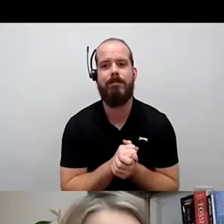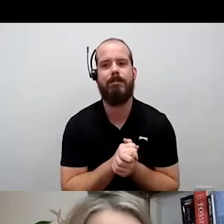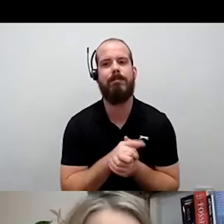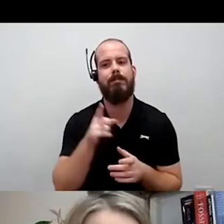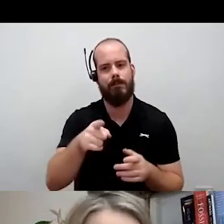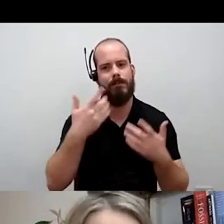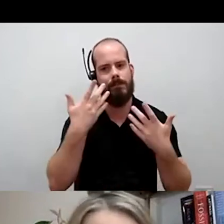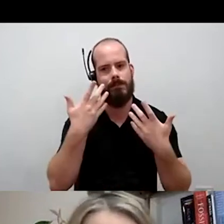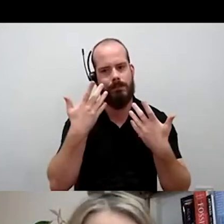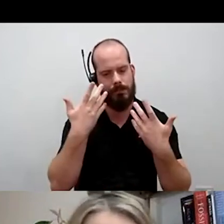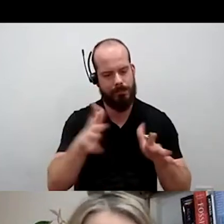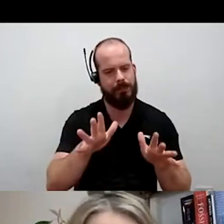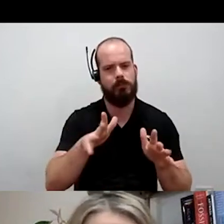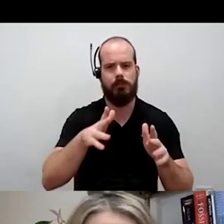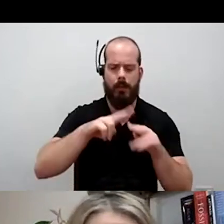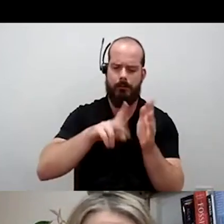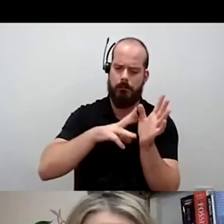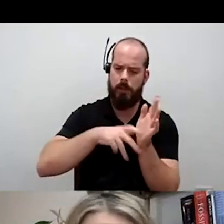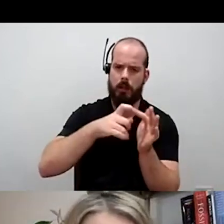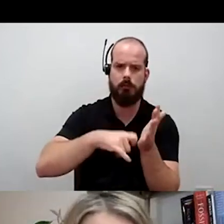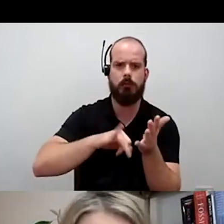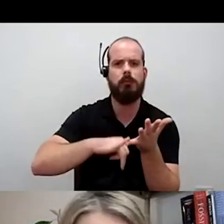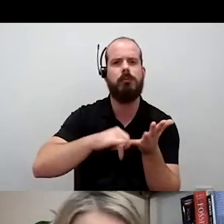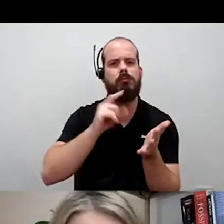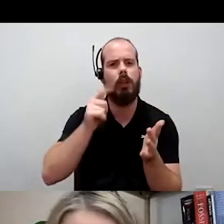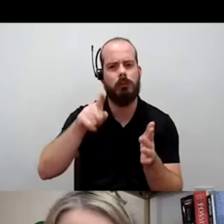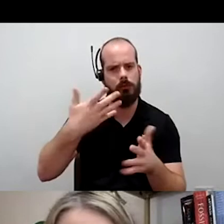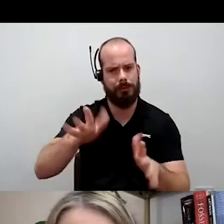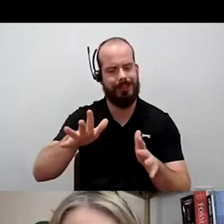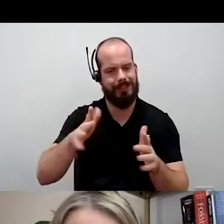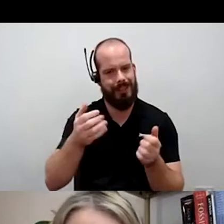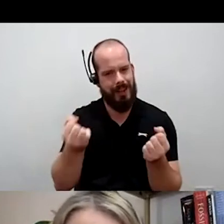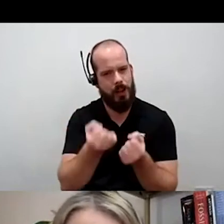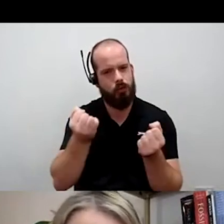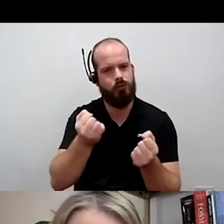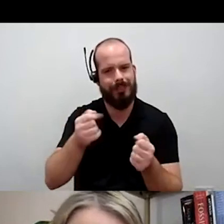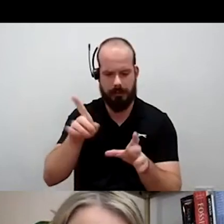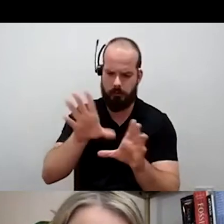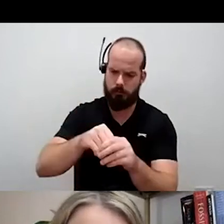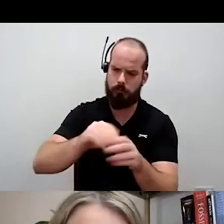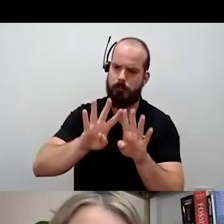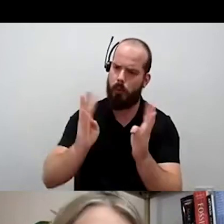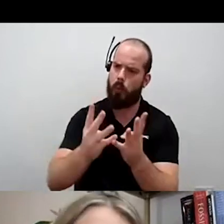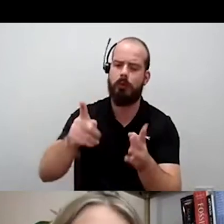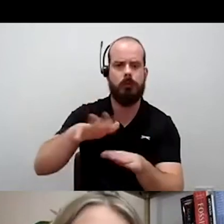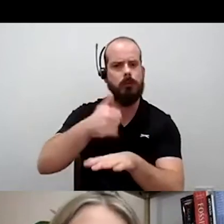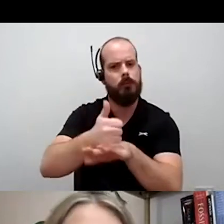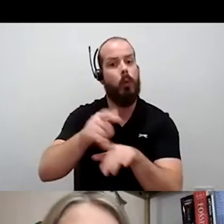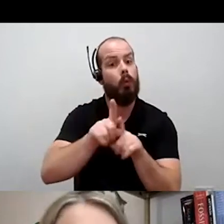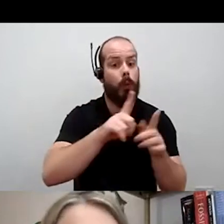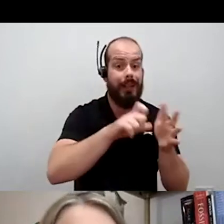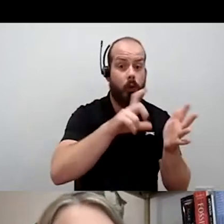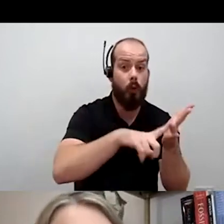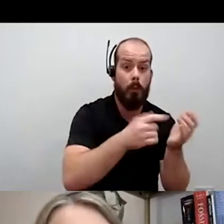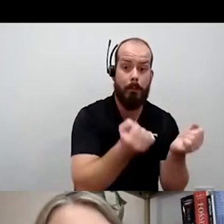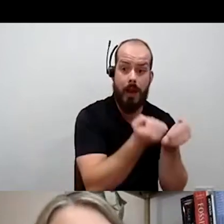Conservation Societies in Flanders, which I'm very interested in. I don't know if we'll get a chance to learn more about that, as well as EcoPower, which is a